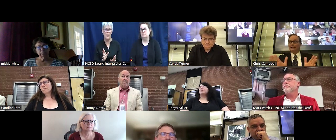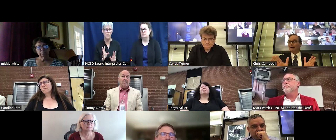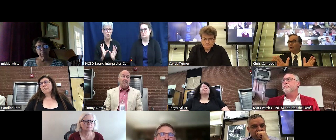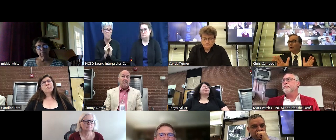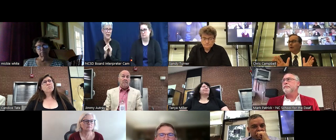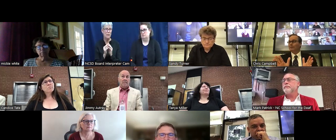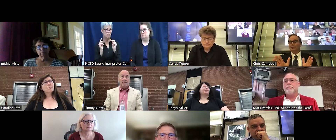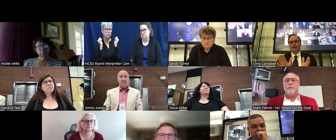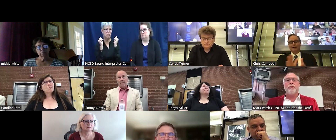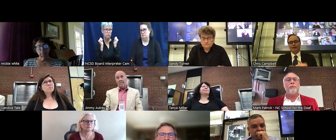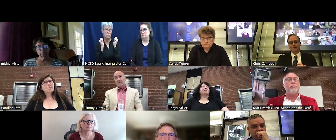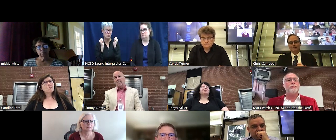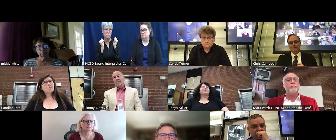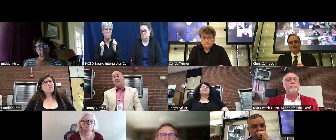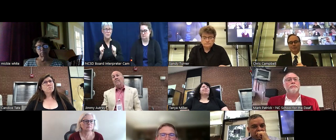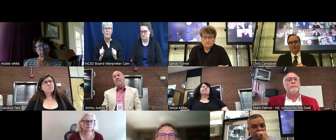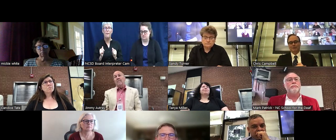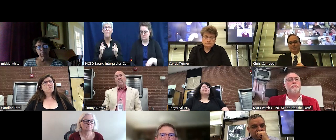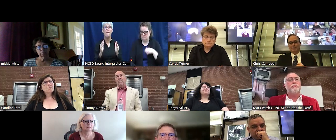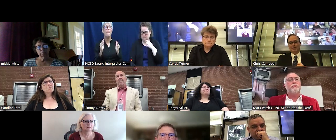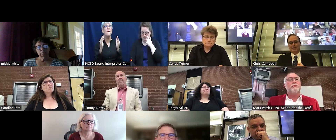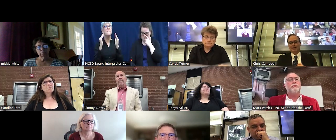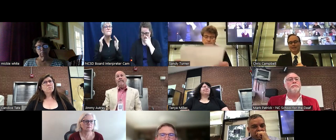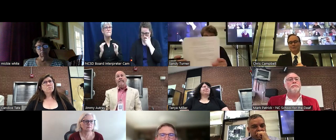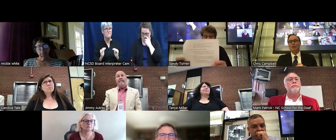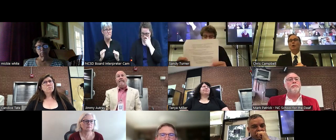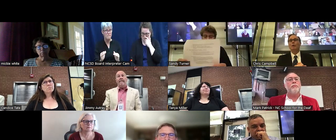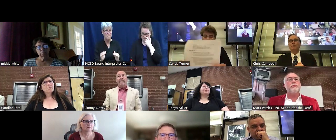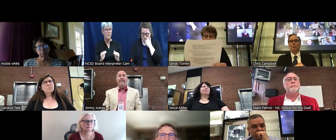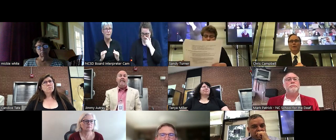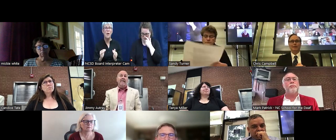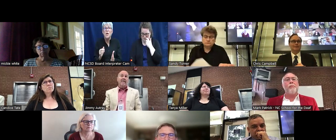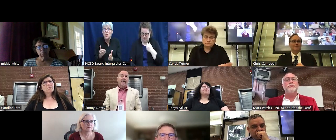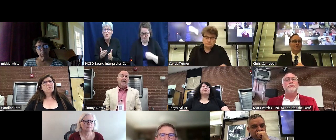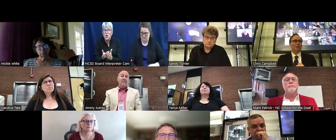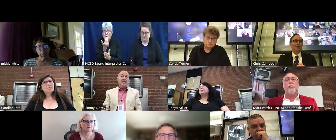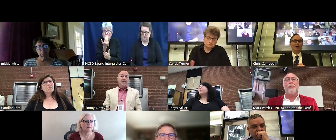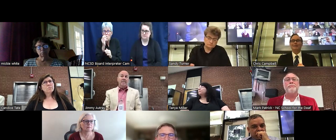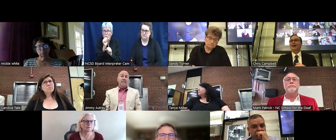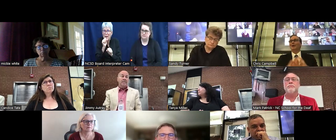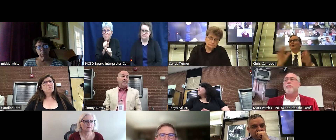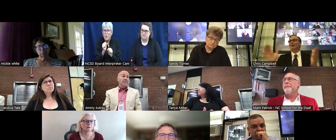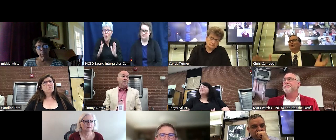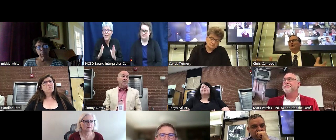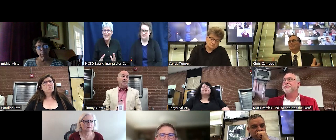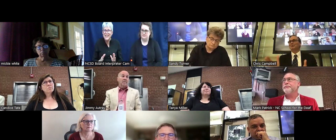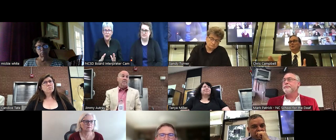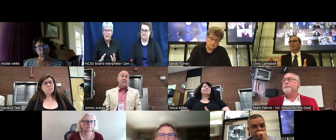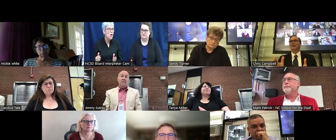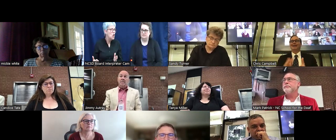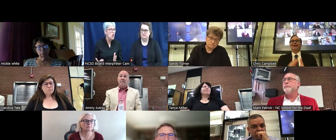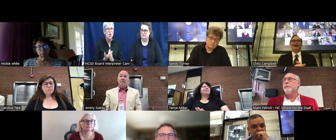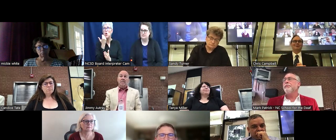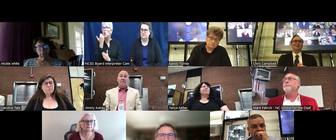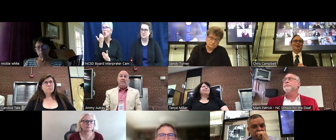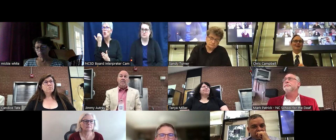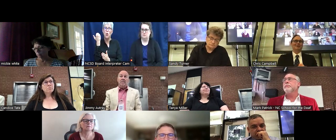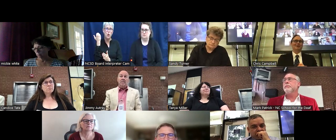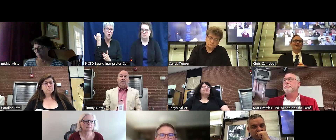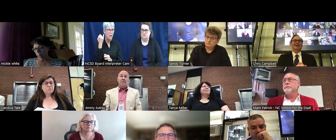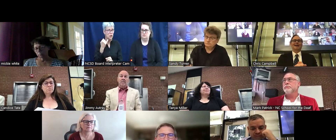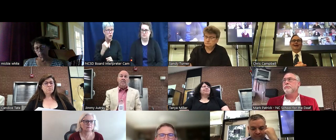Next category is, and then we'll stop again, is new employees who are entirely new to the school after